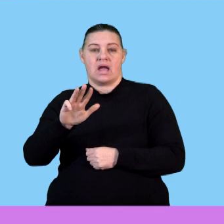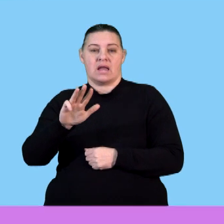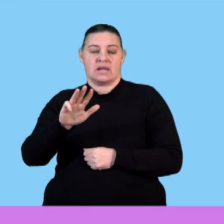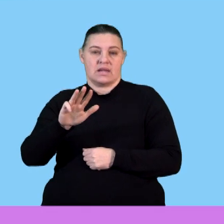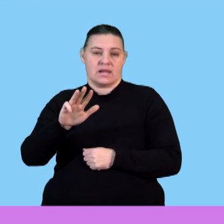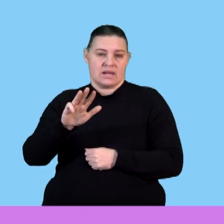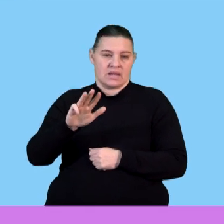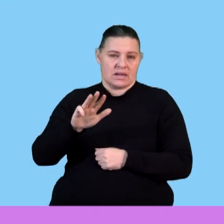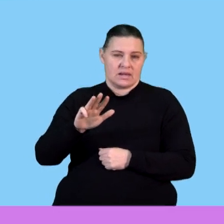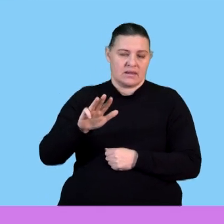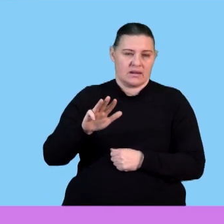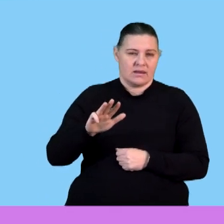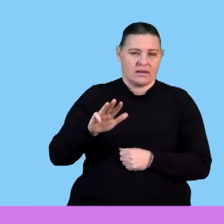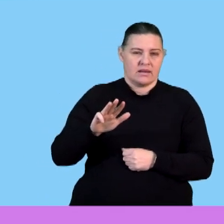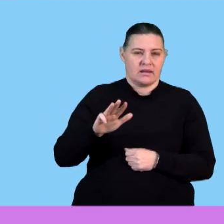1413,9